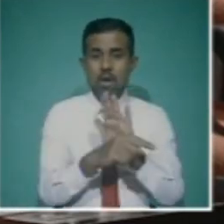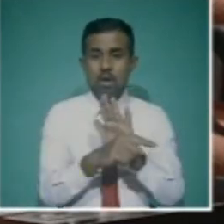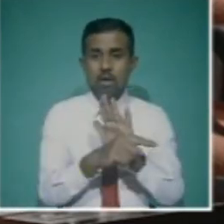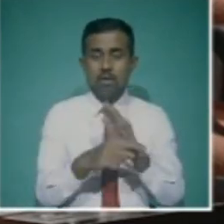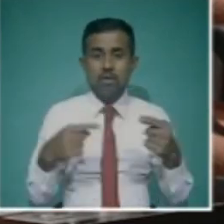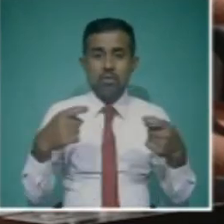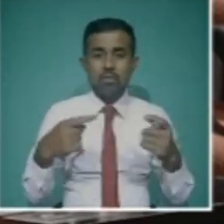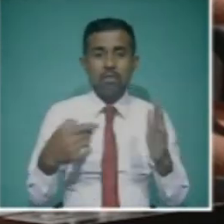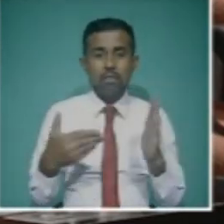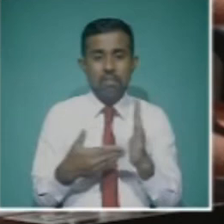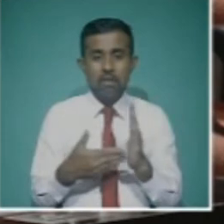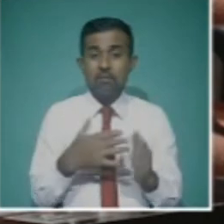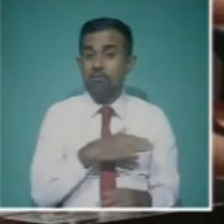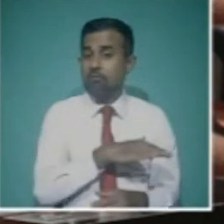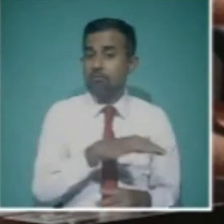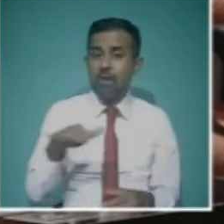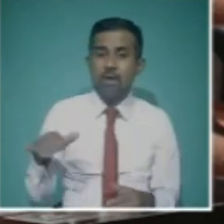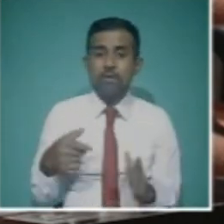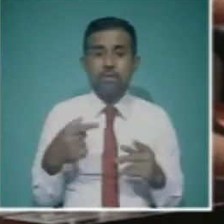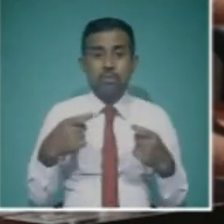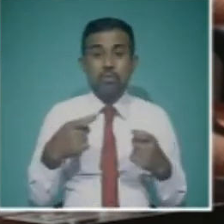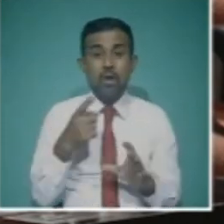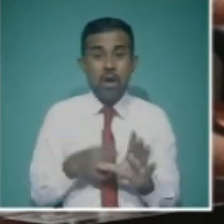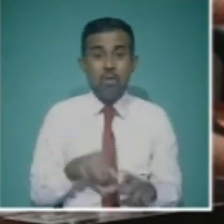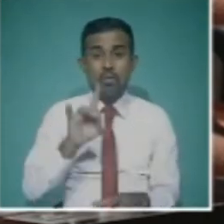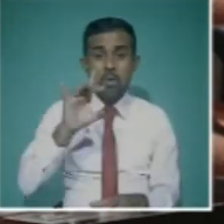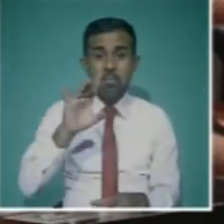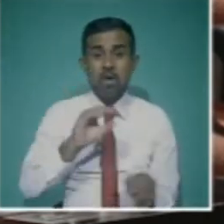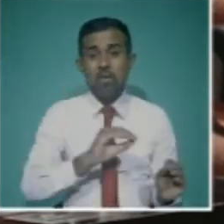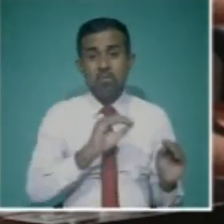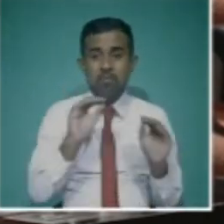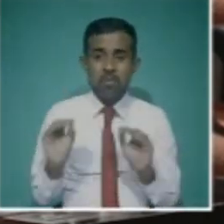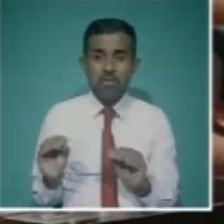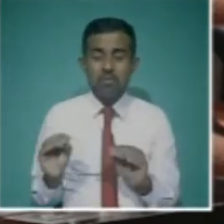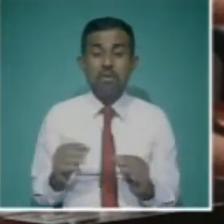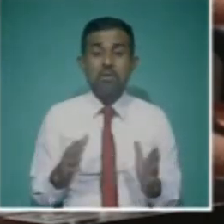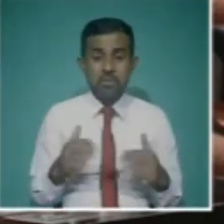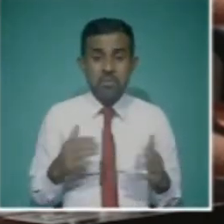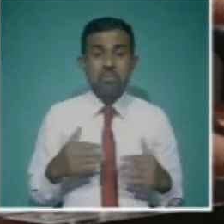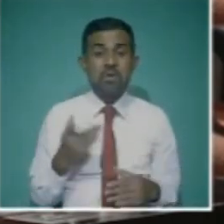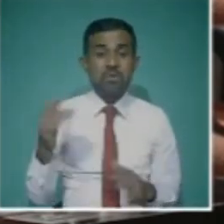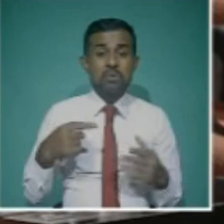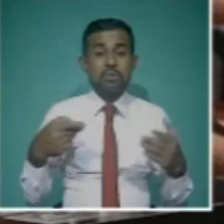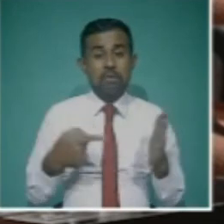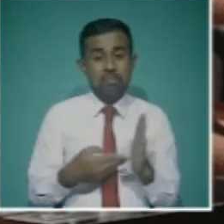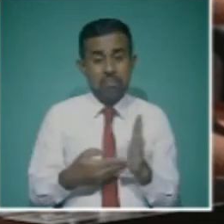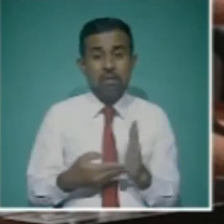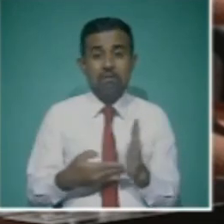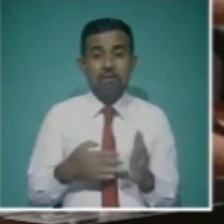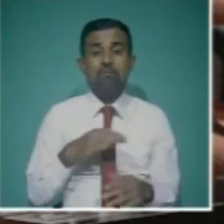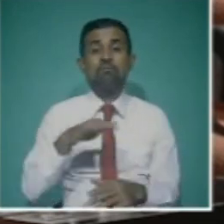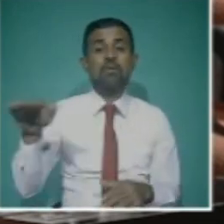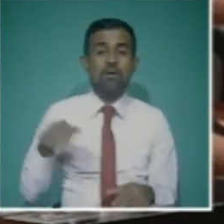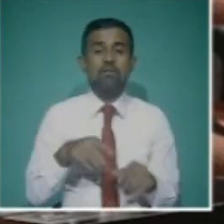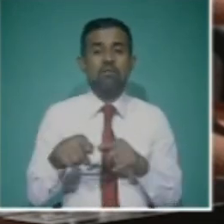Almost 15 years after the war, it still remains a war-affected country. The President